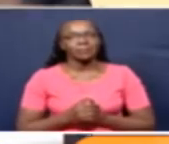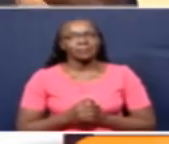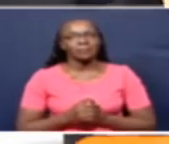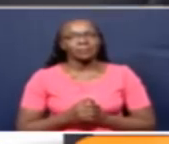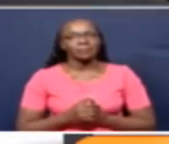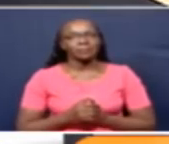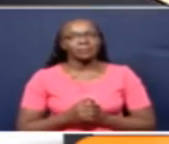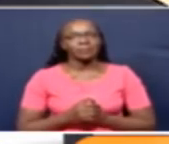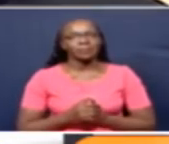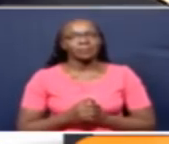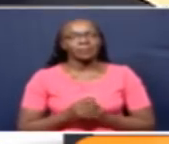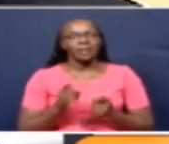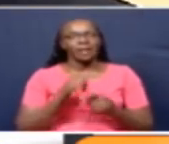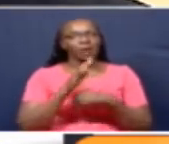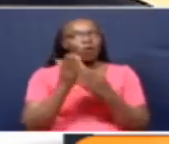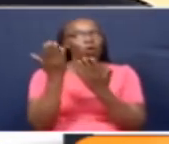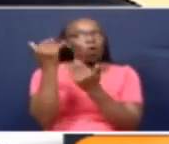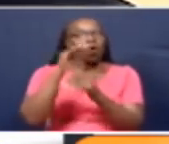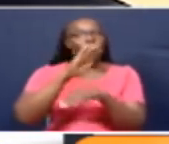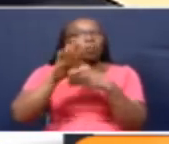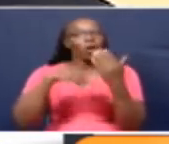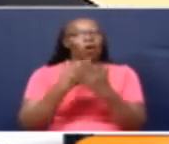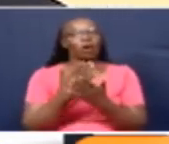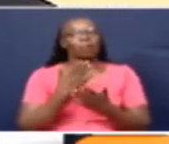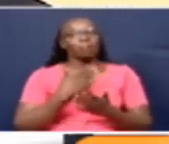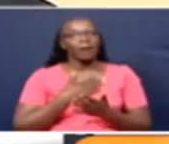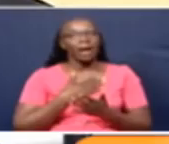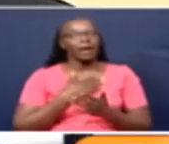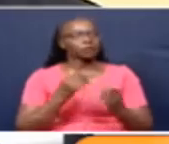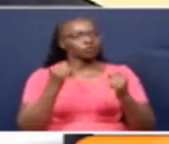and all my hopes was strung